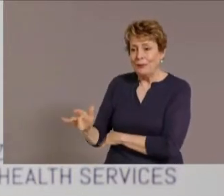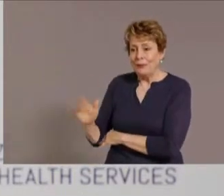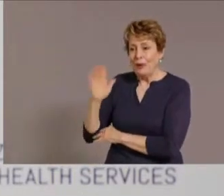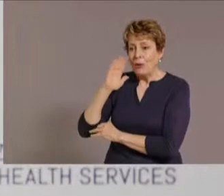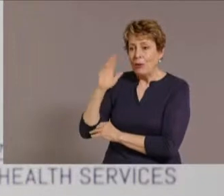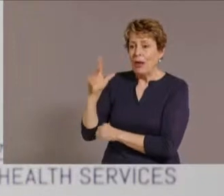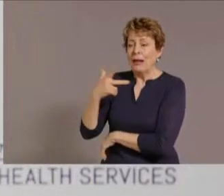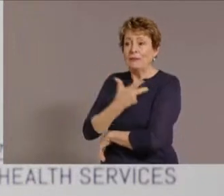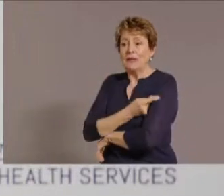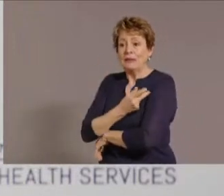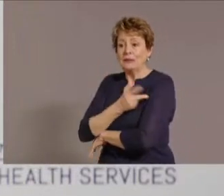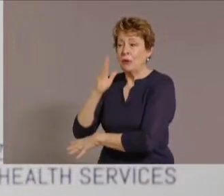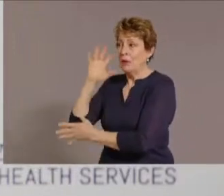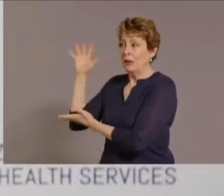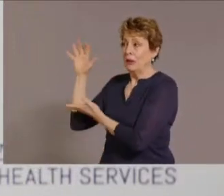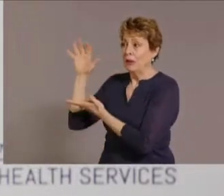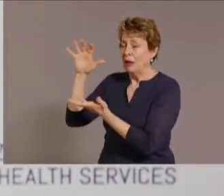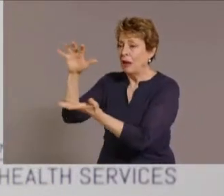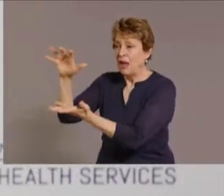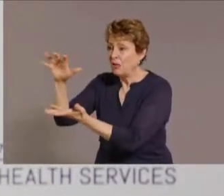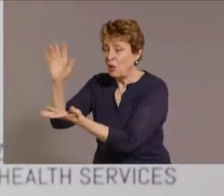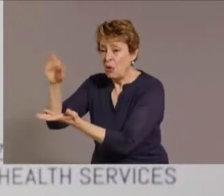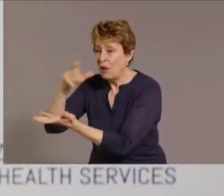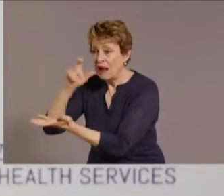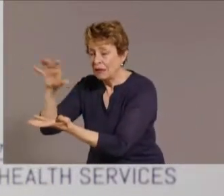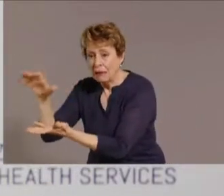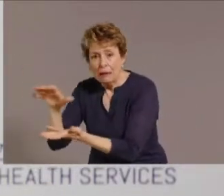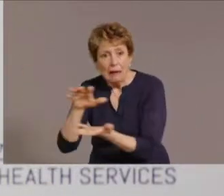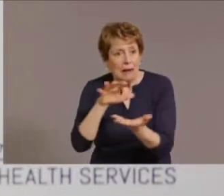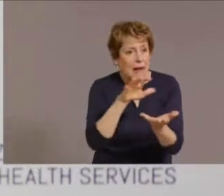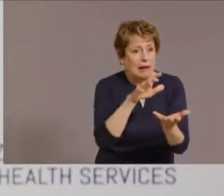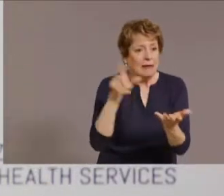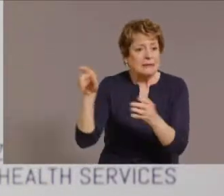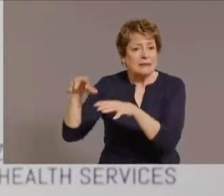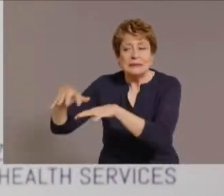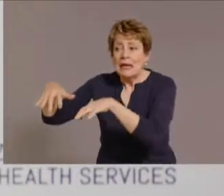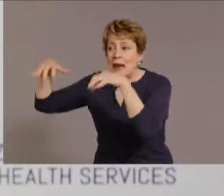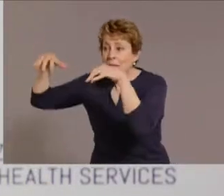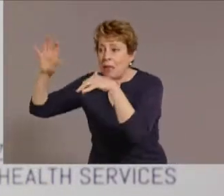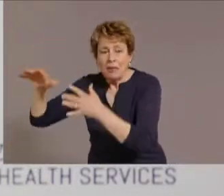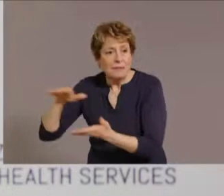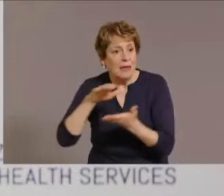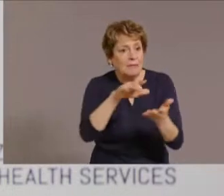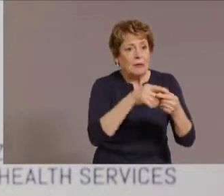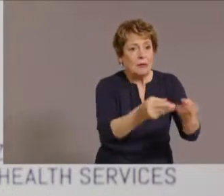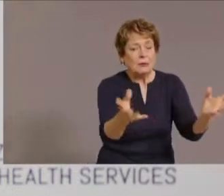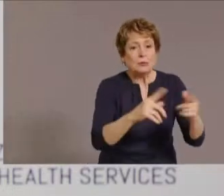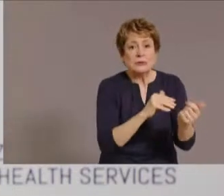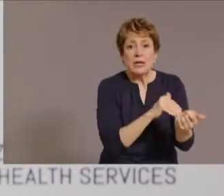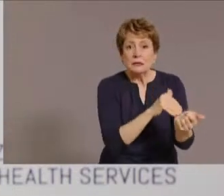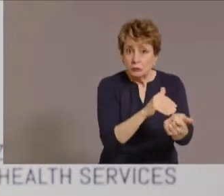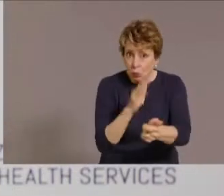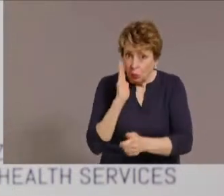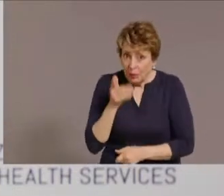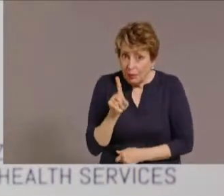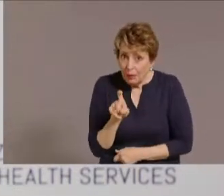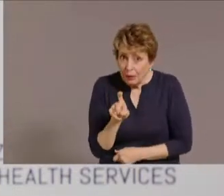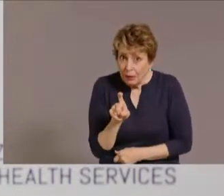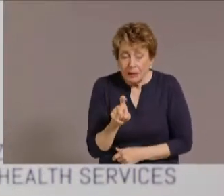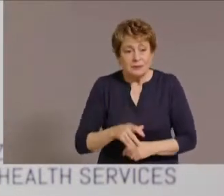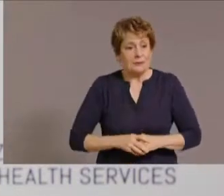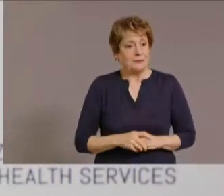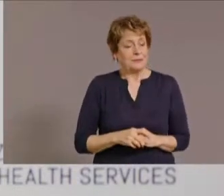continue to monitor for the need for the mass vaccination sites. It's been a really successful strategy for quickly